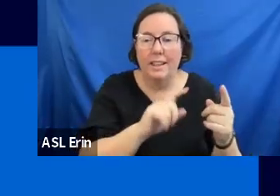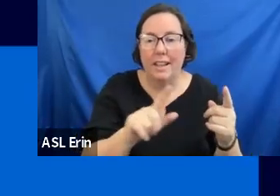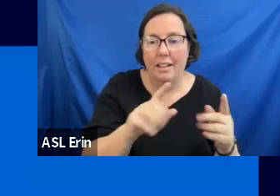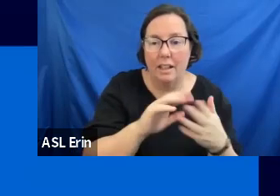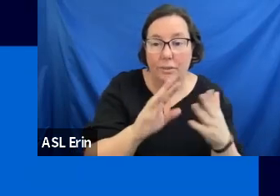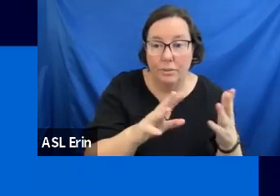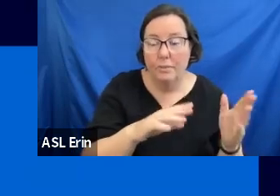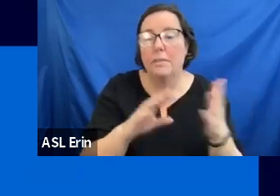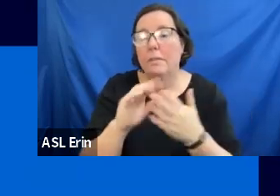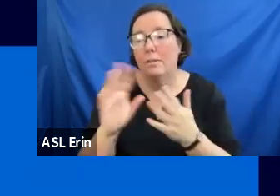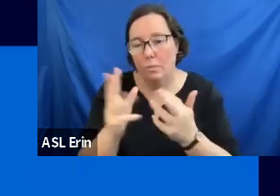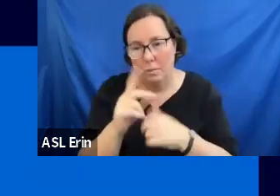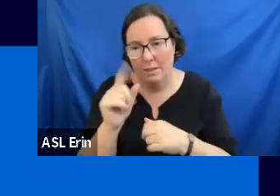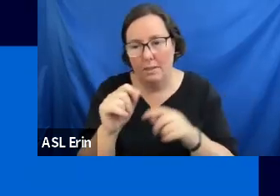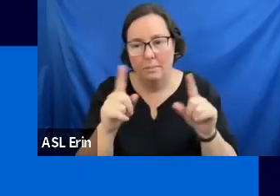with disabilities.